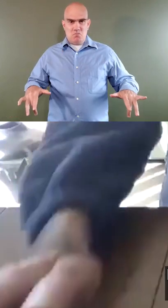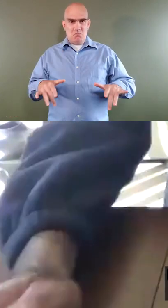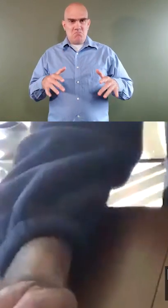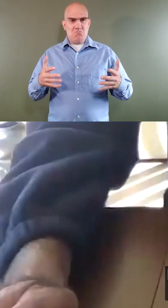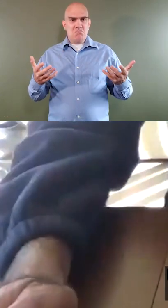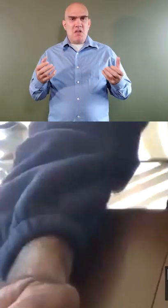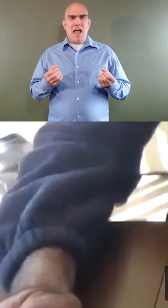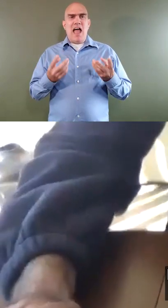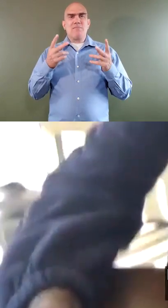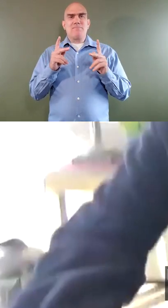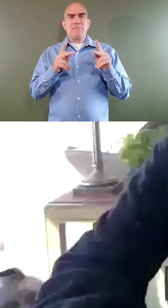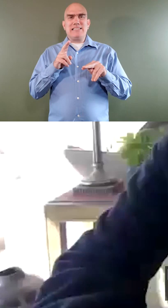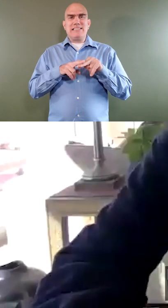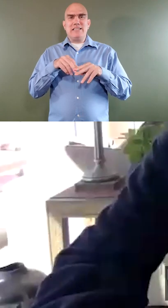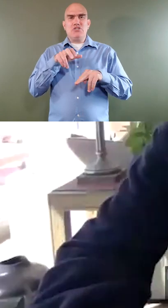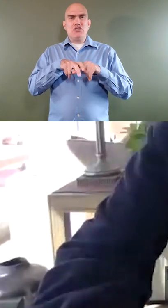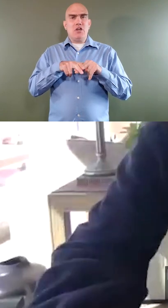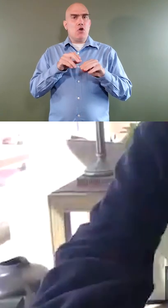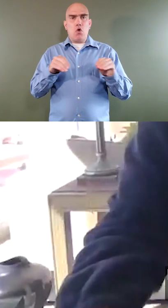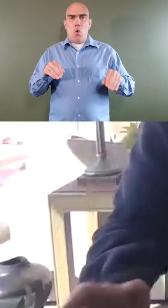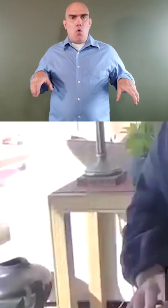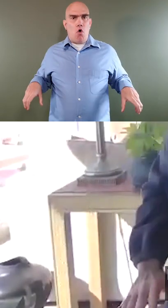How many people are sitting in chairs without